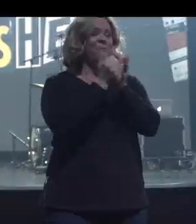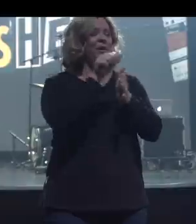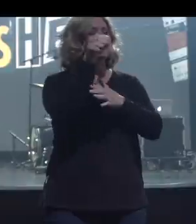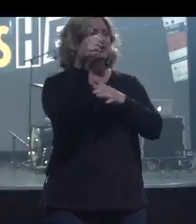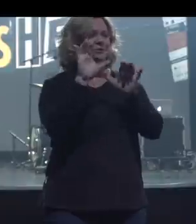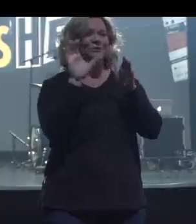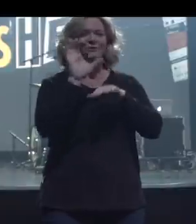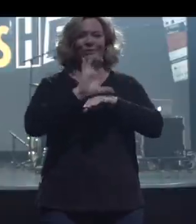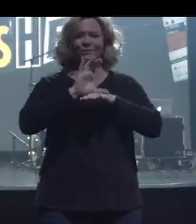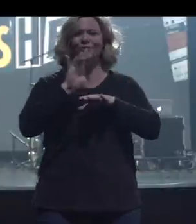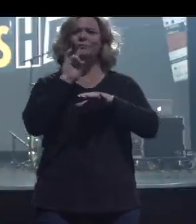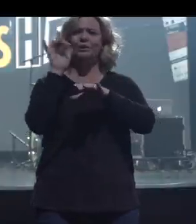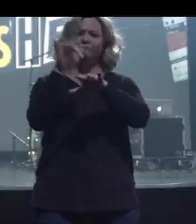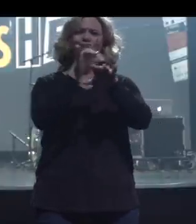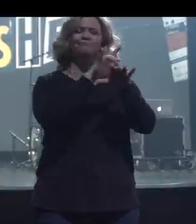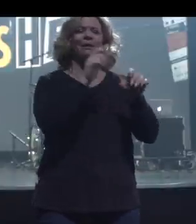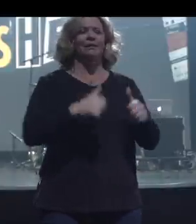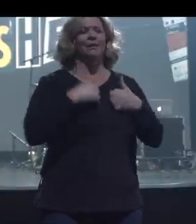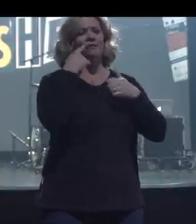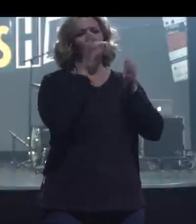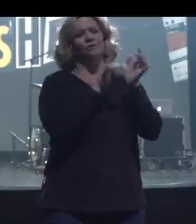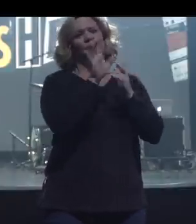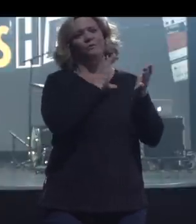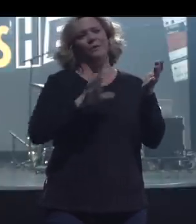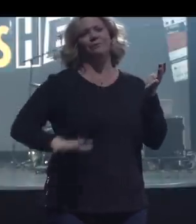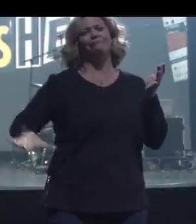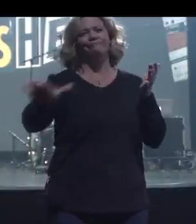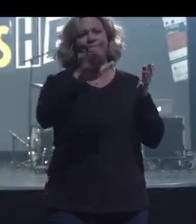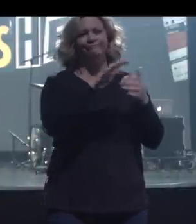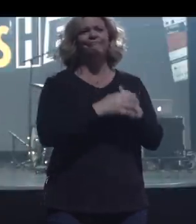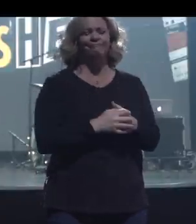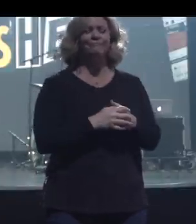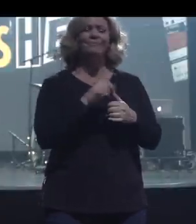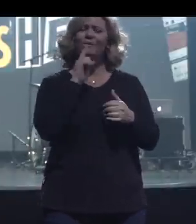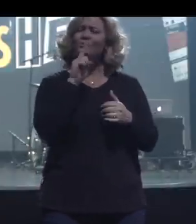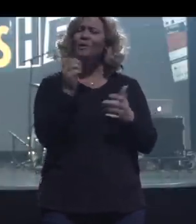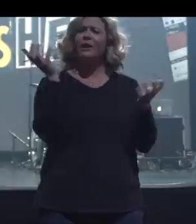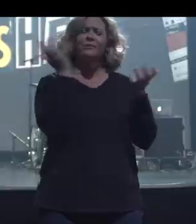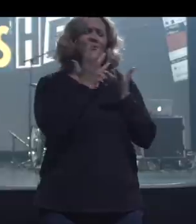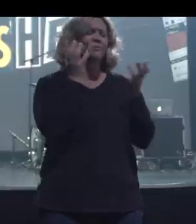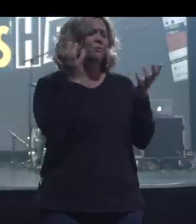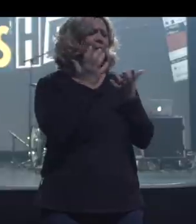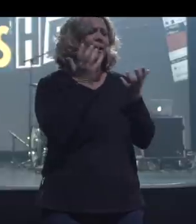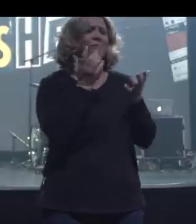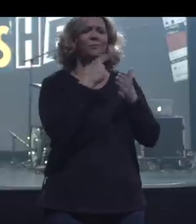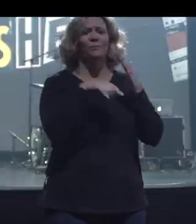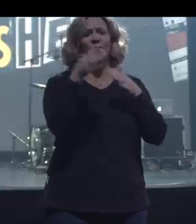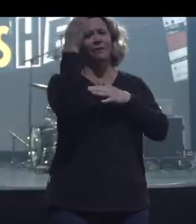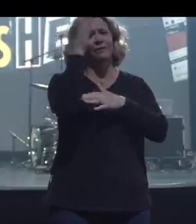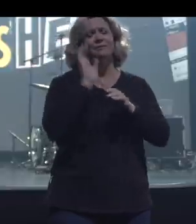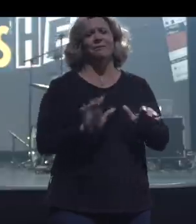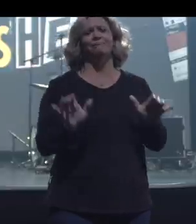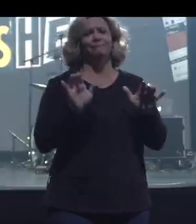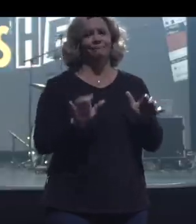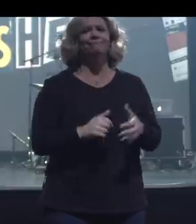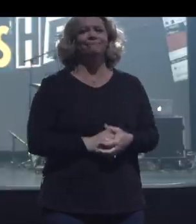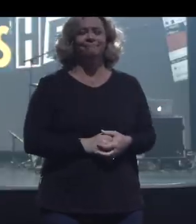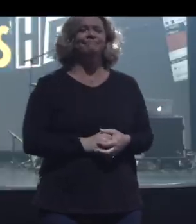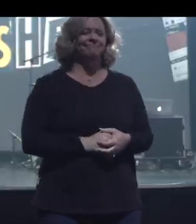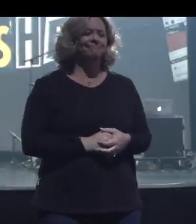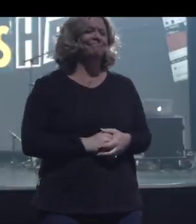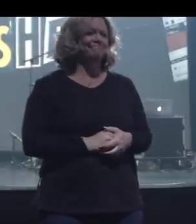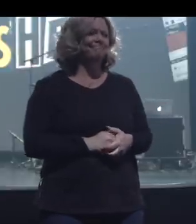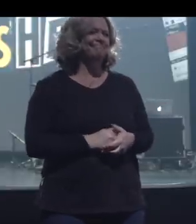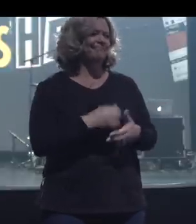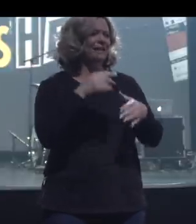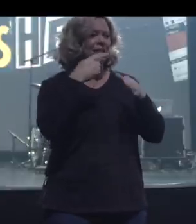churches reach more people for Jesus all around us. And it's barely been incredible what God's done. We sent out an